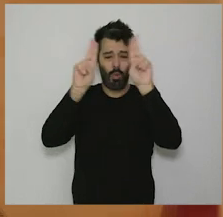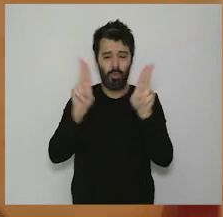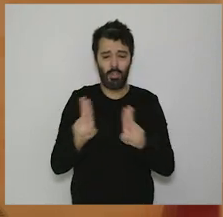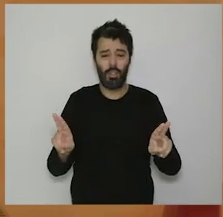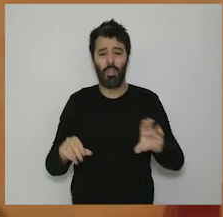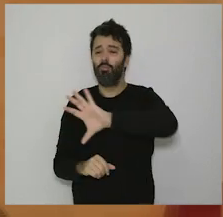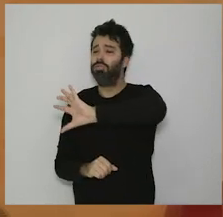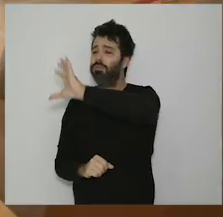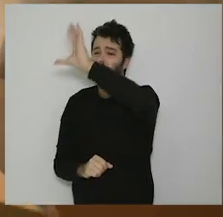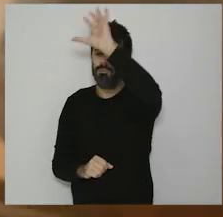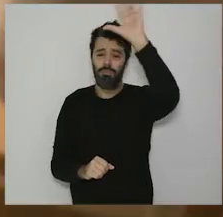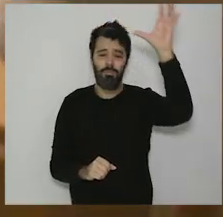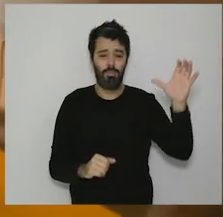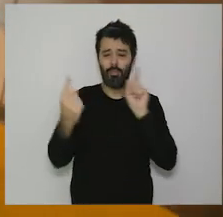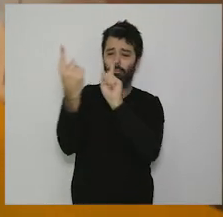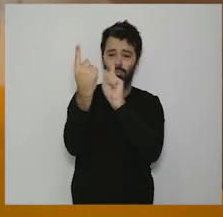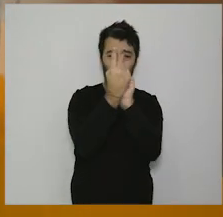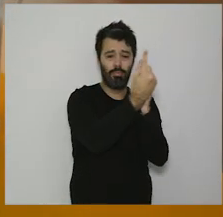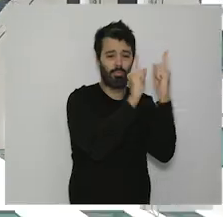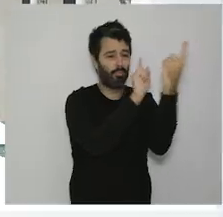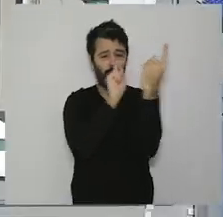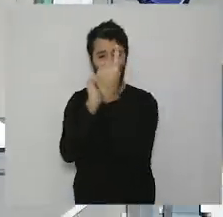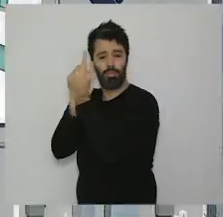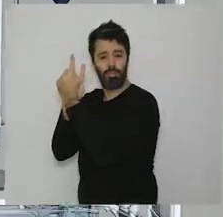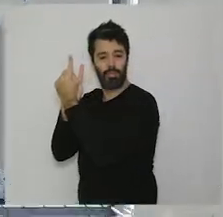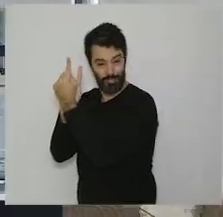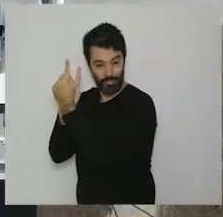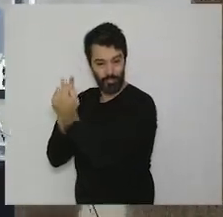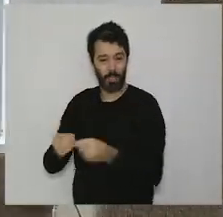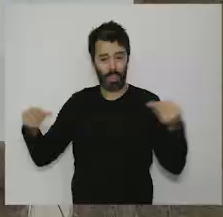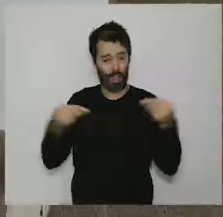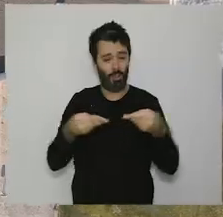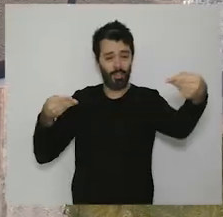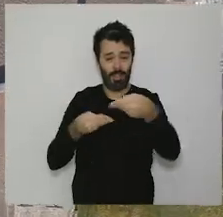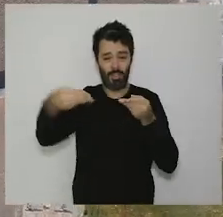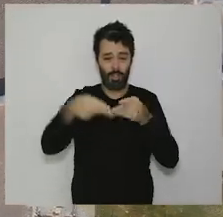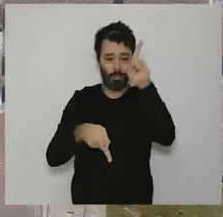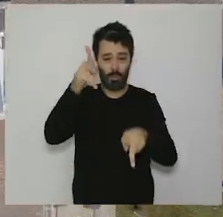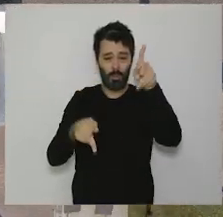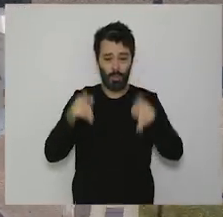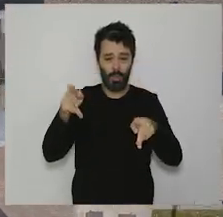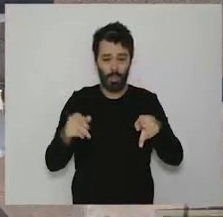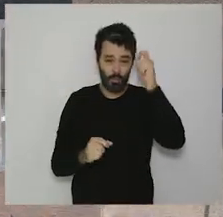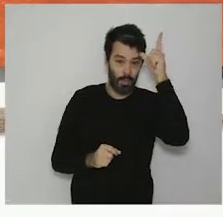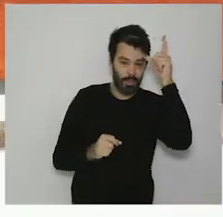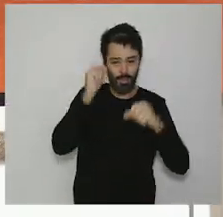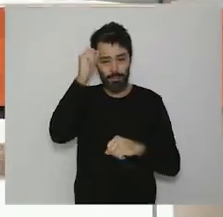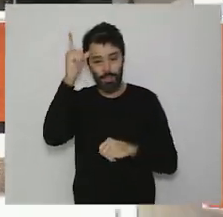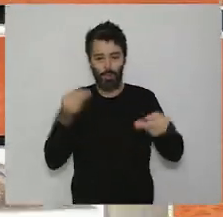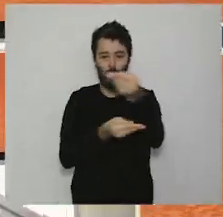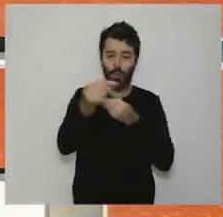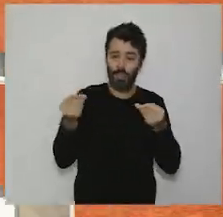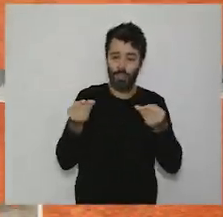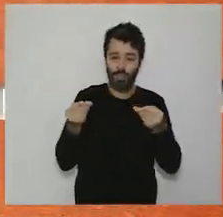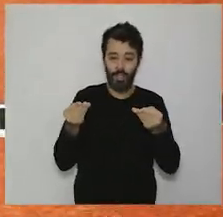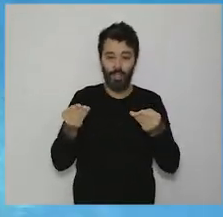point of people from all over the world, a space of different cultures, languages, and worldwide passions.